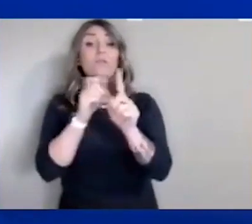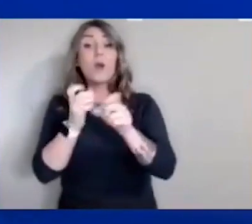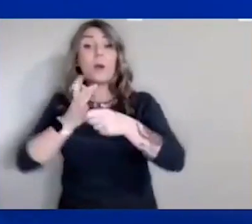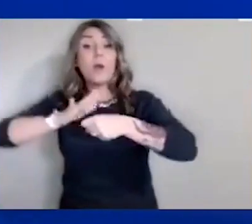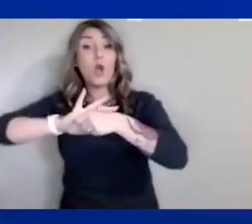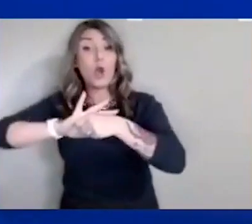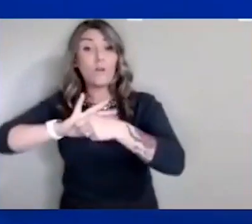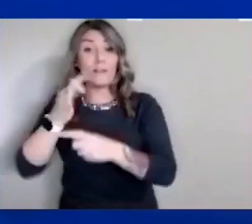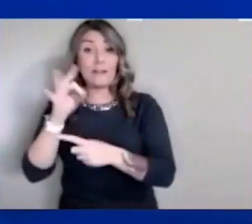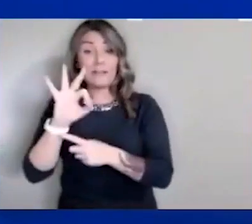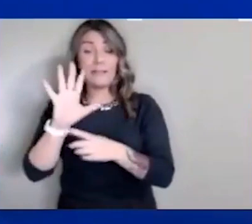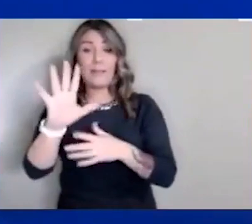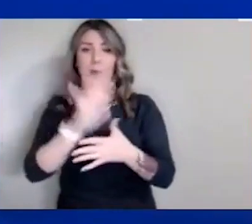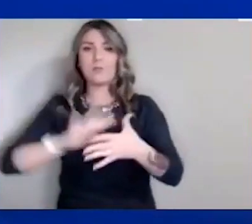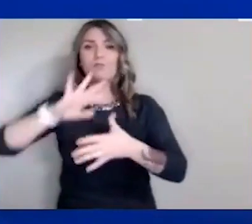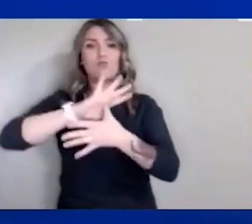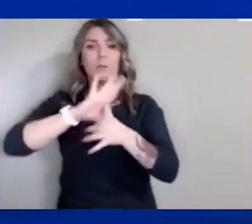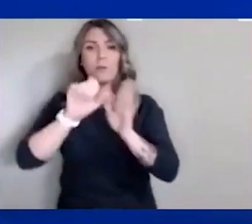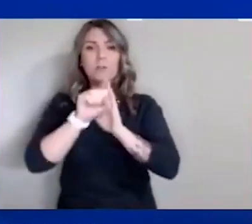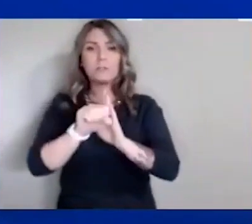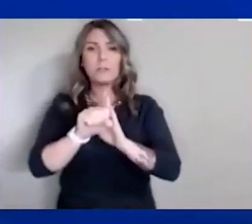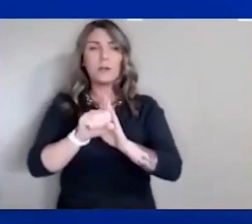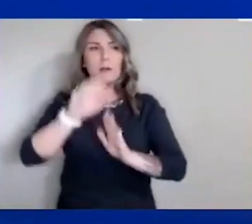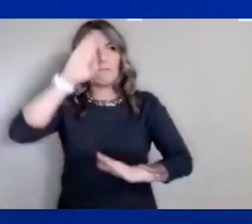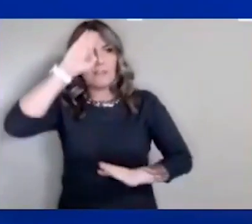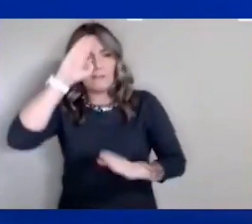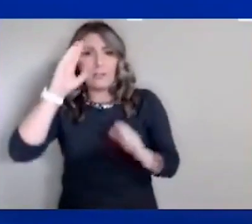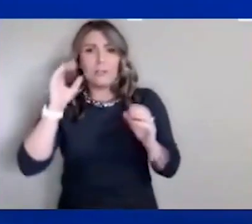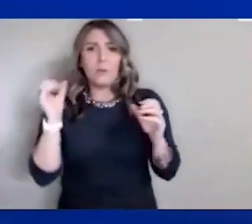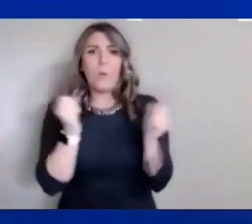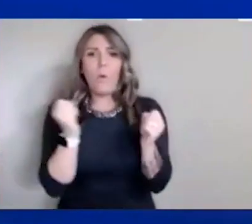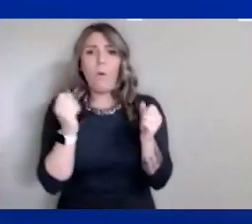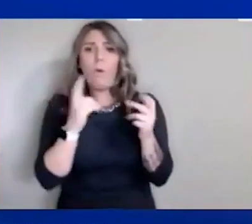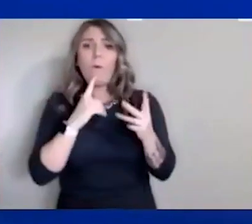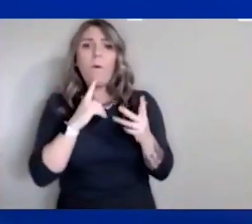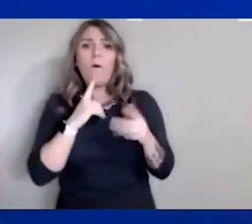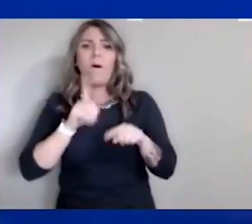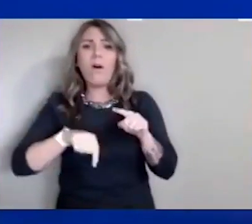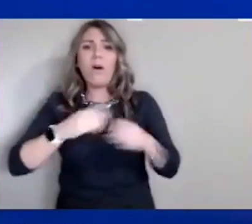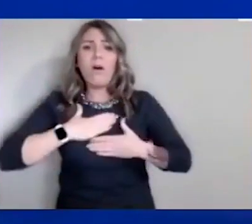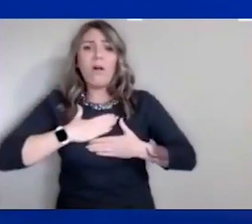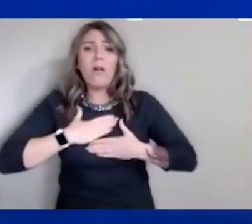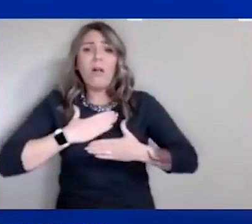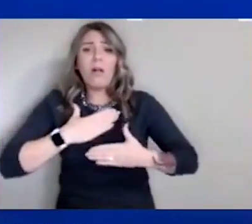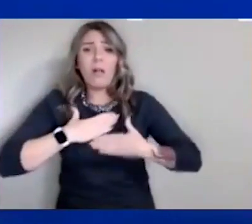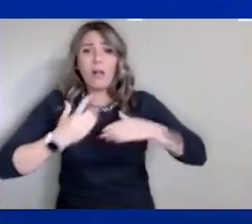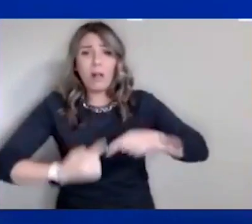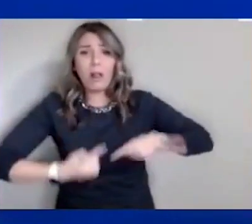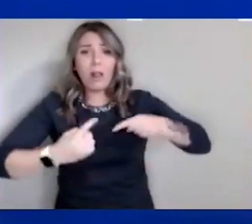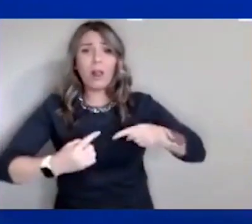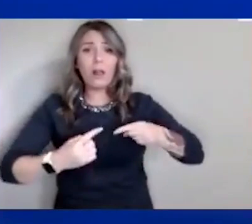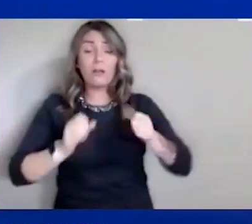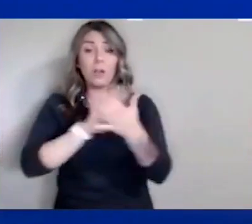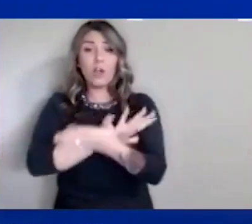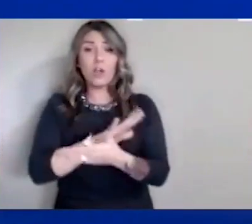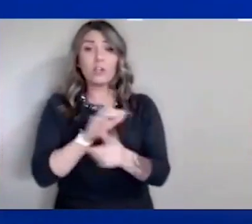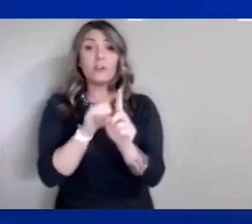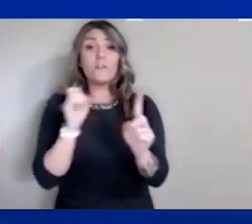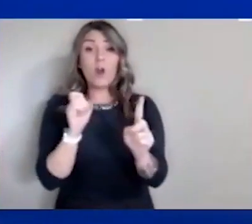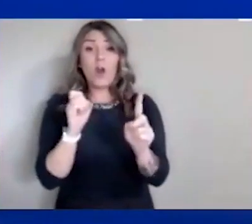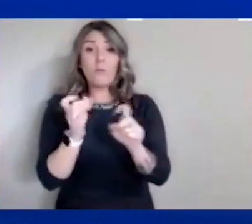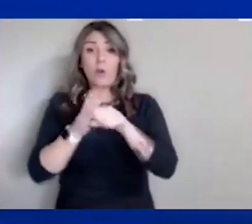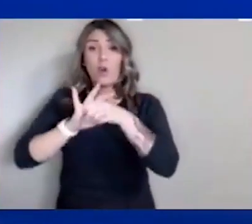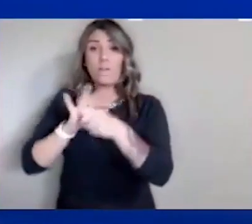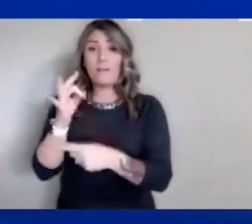primary symptom? That you have fevers, chills, shortness of breath, all the things we know can be caused by COVID, and that's why you're